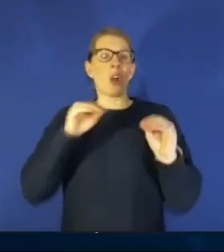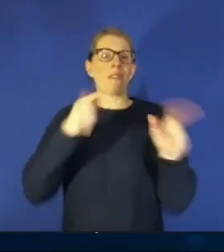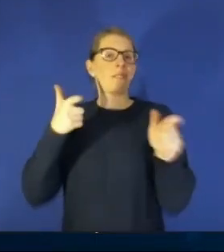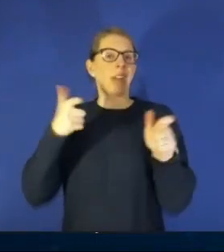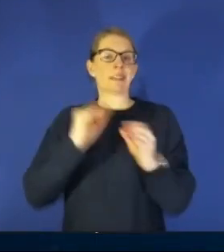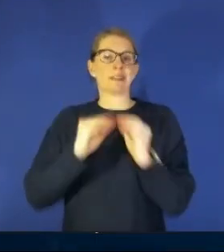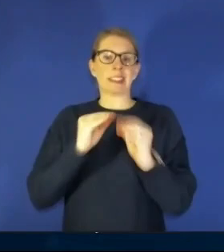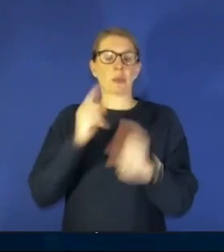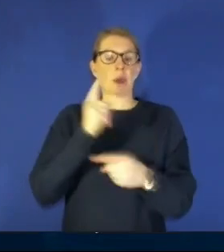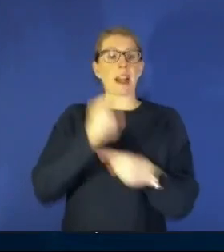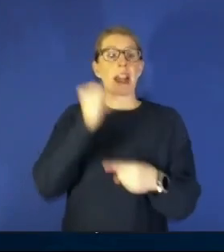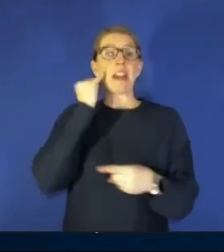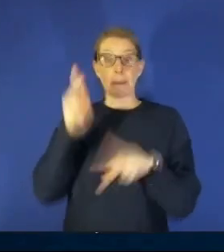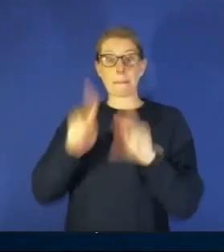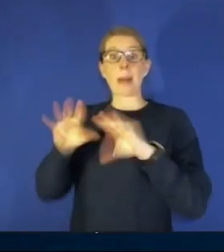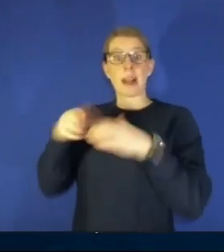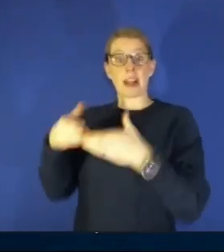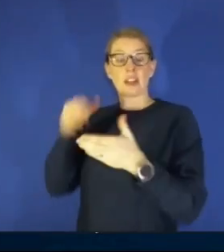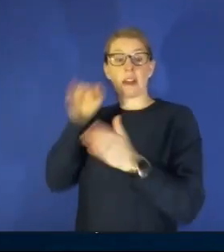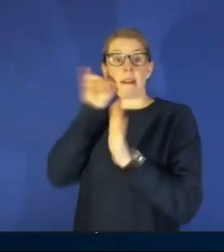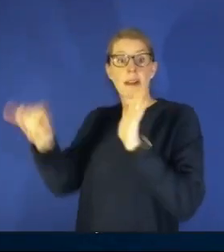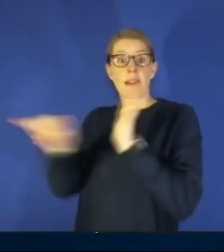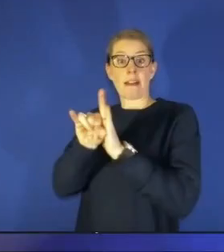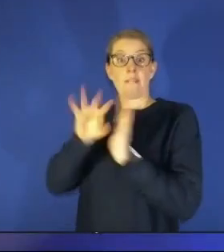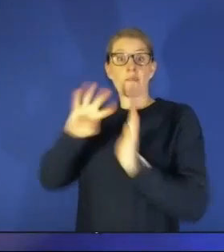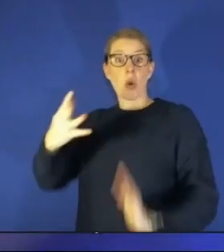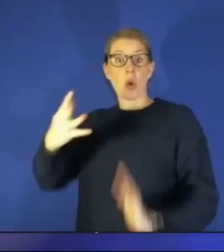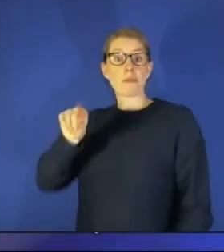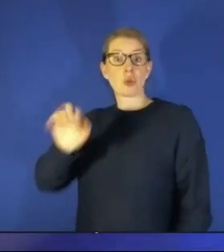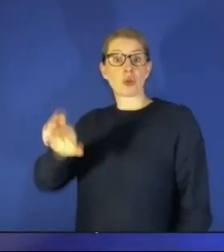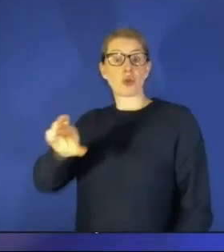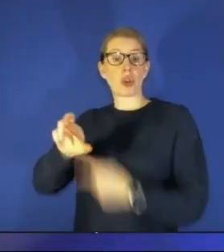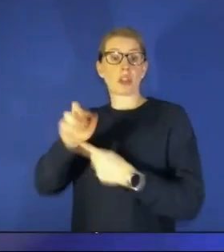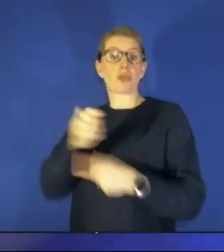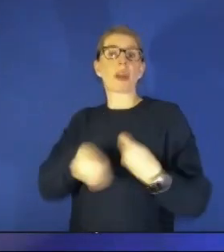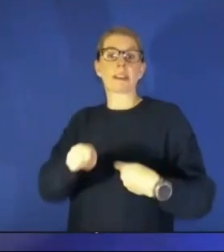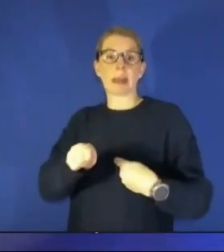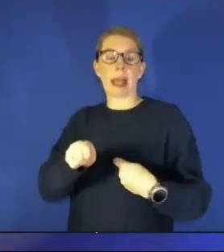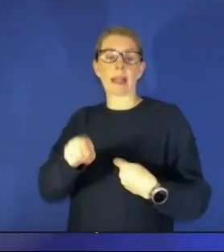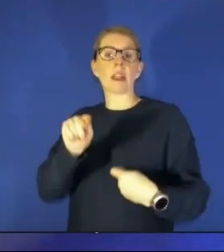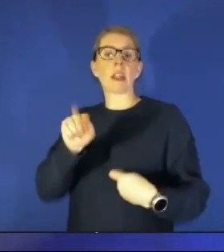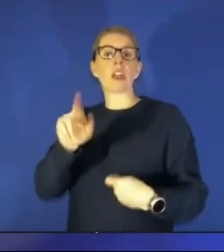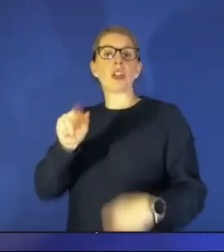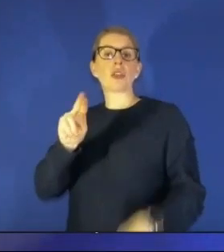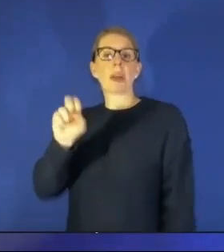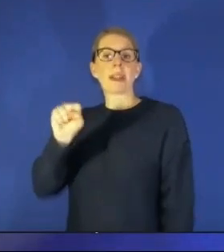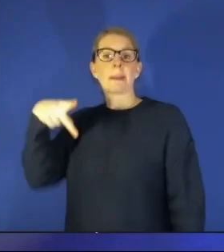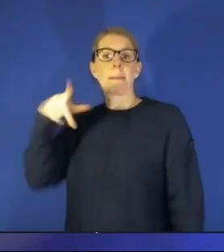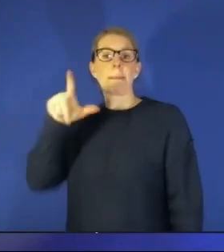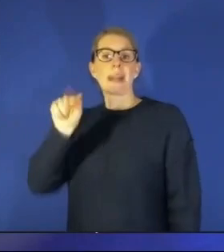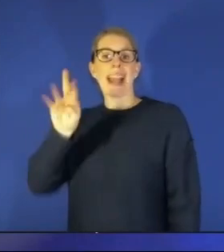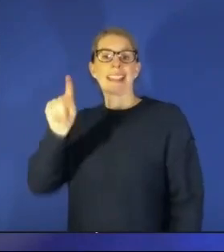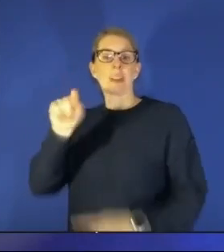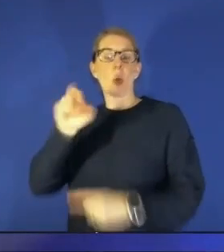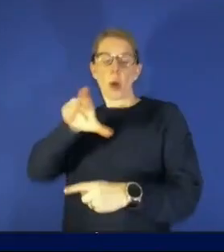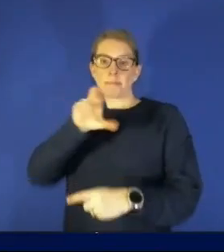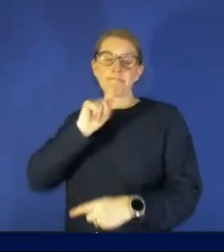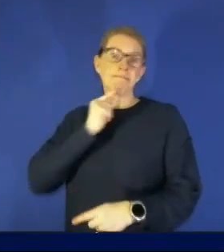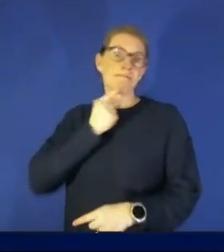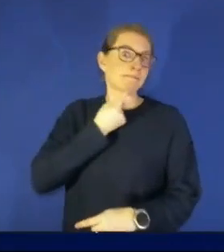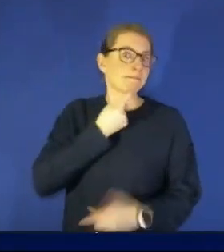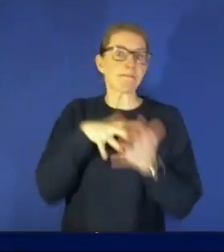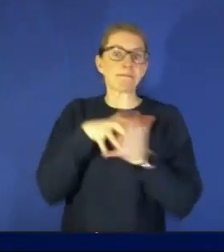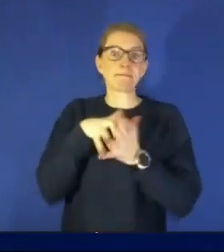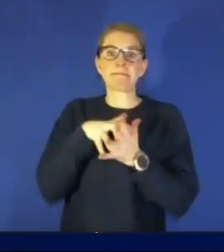are populations we've identified that need a fourth booster in the transplant population, Okay. or the severely immunocompromised population, or people undergoing